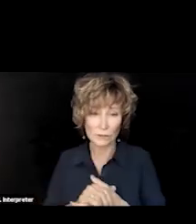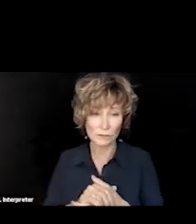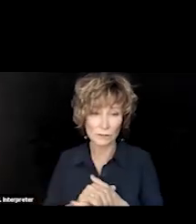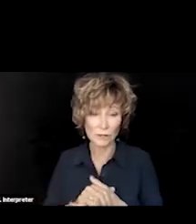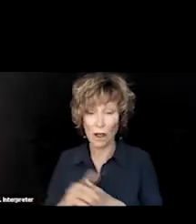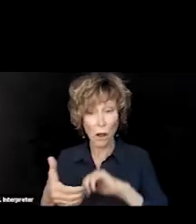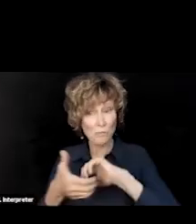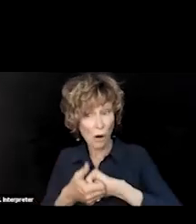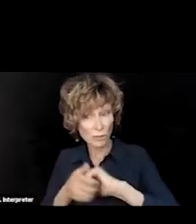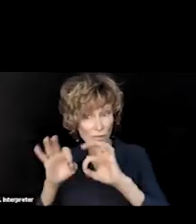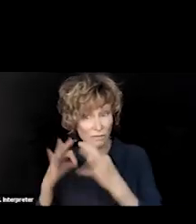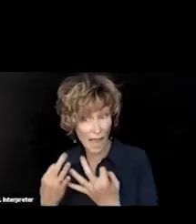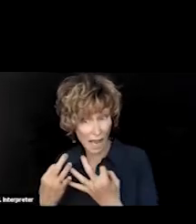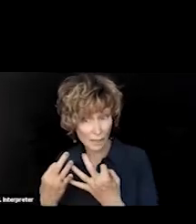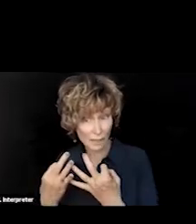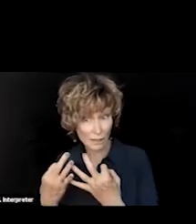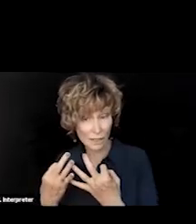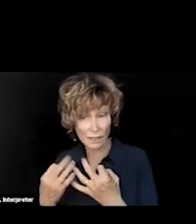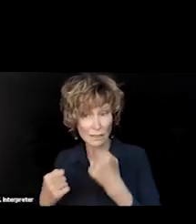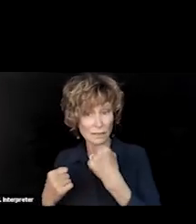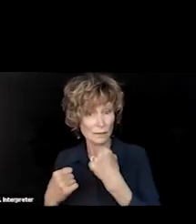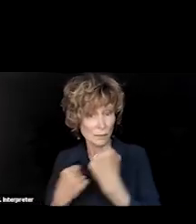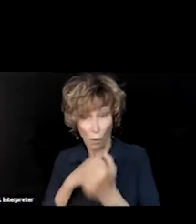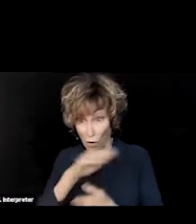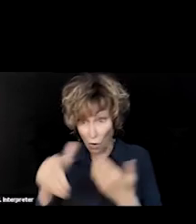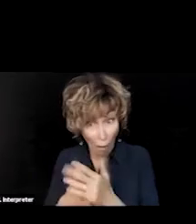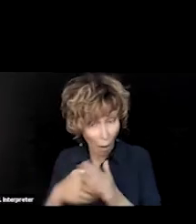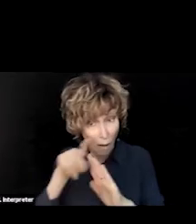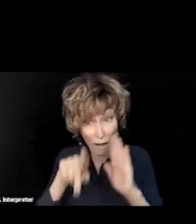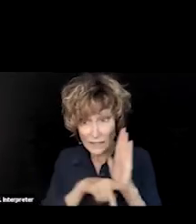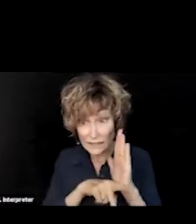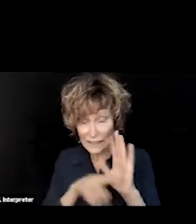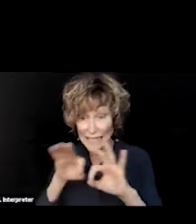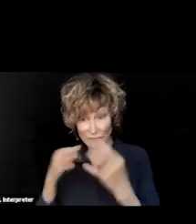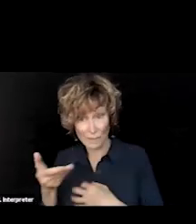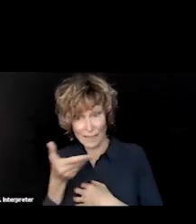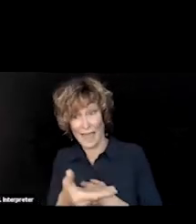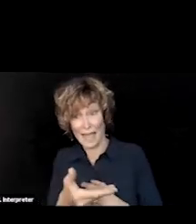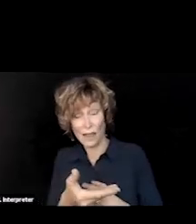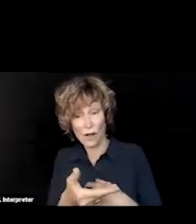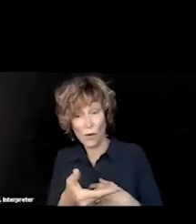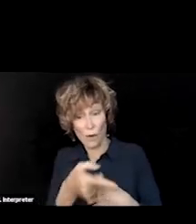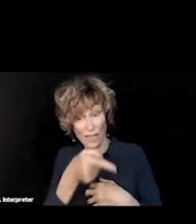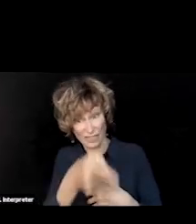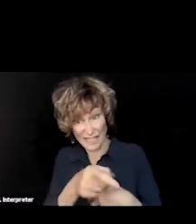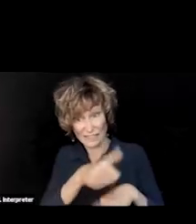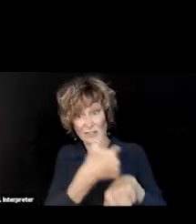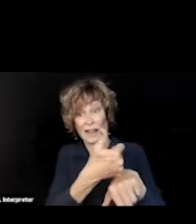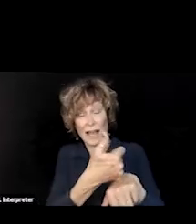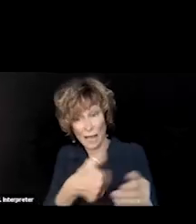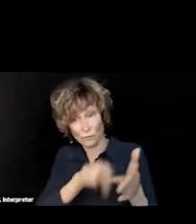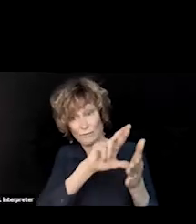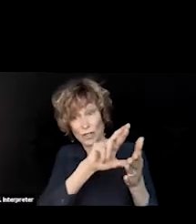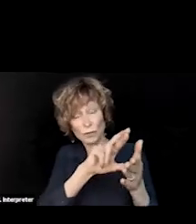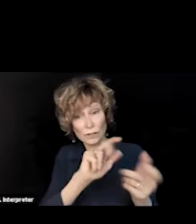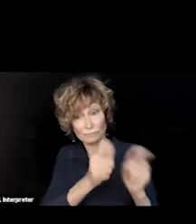with families woven through all your policies? Is family voice present when these organizational conditions are reviewed and